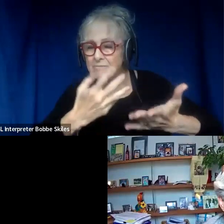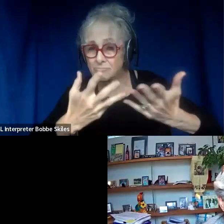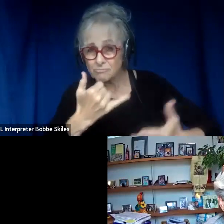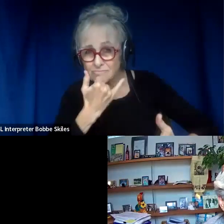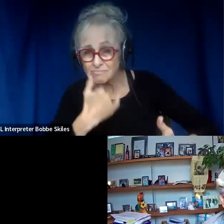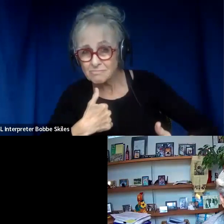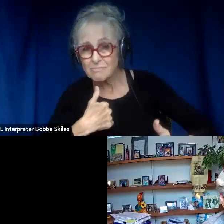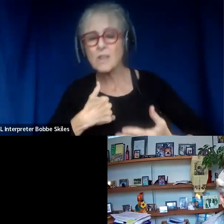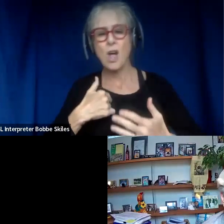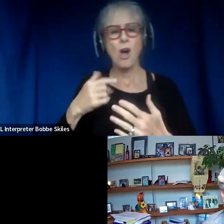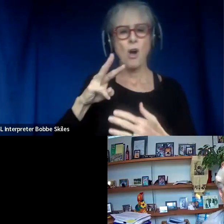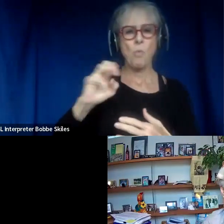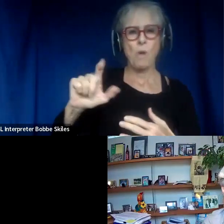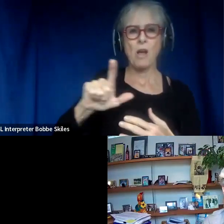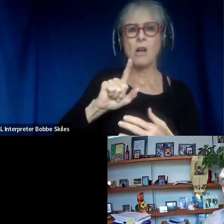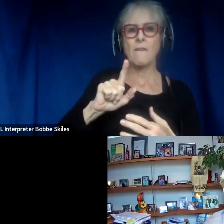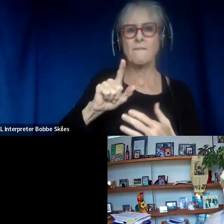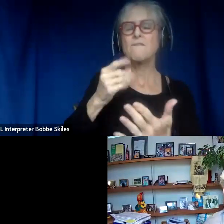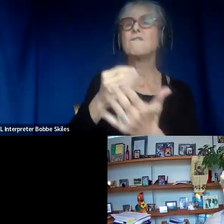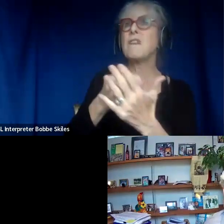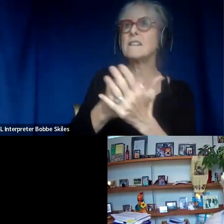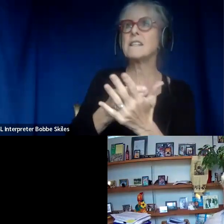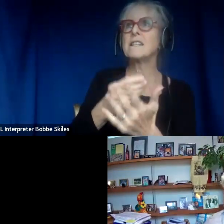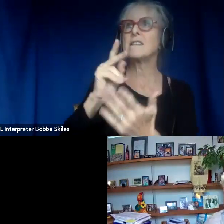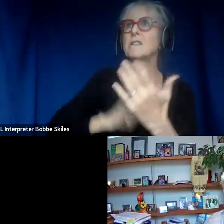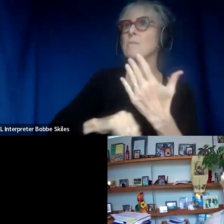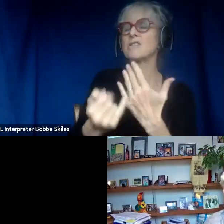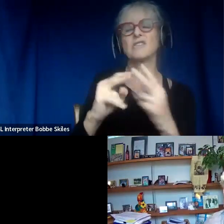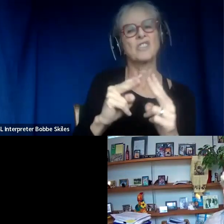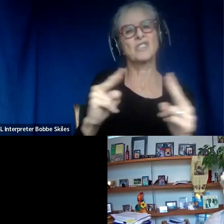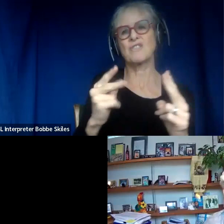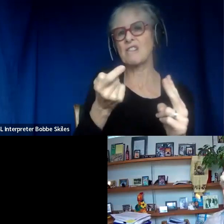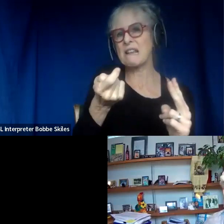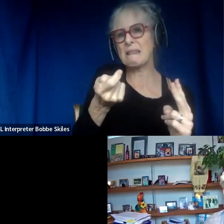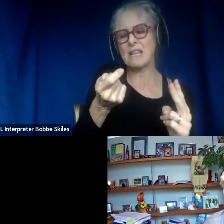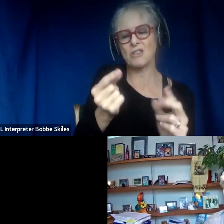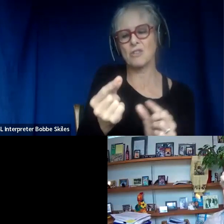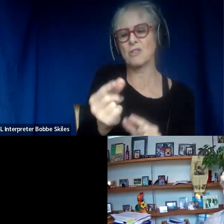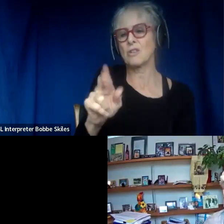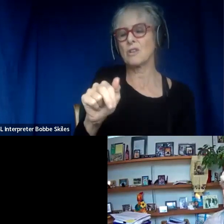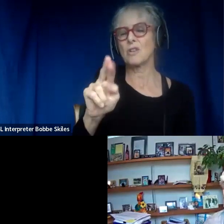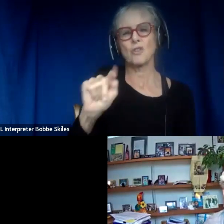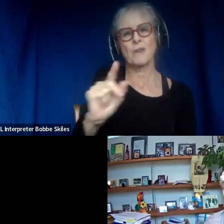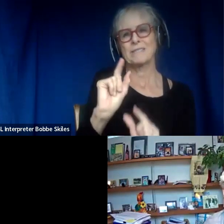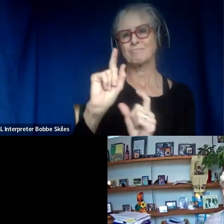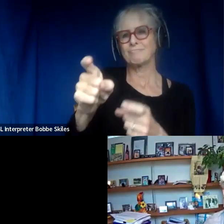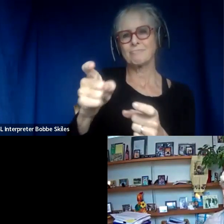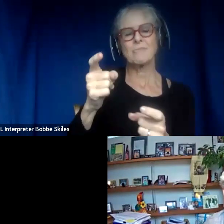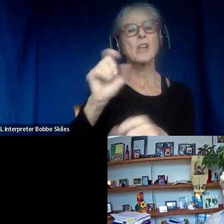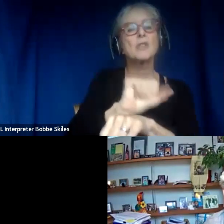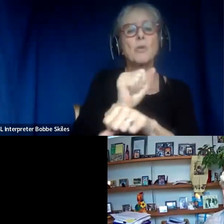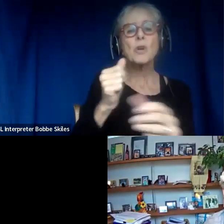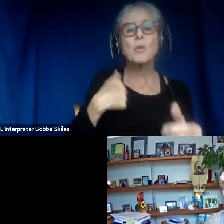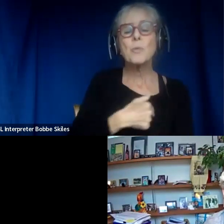are funding the projects. There's very little grant giving that we do. The work that we do is by a 5-year state plan with the